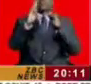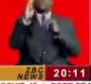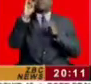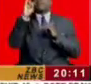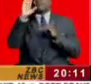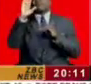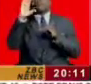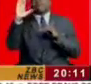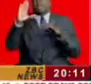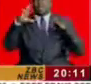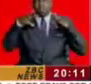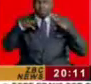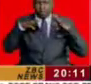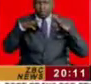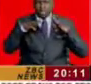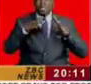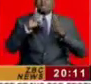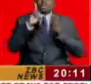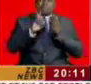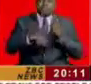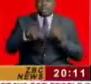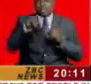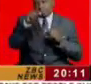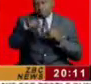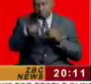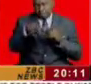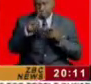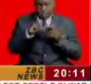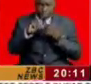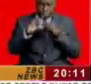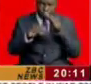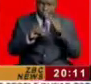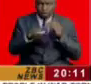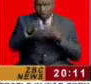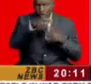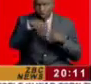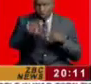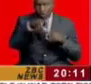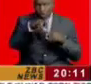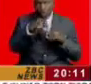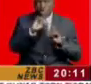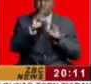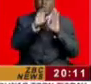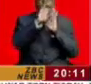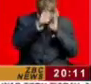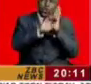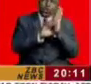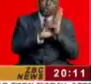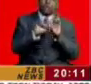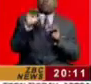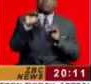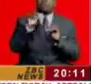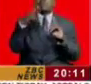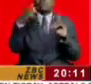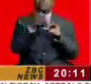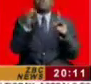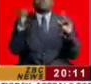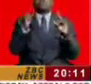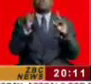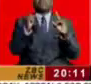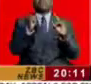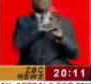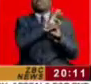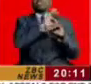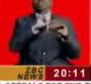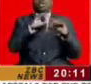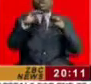very important in terms of implementing what has been outlined in the constitution in terms of achieving gender